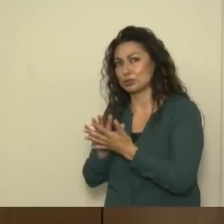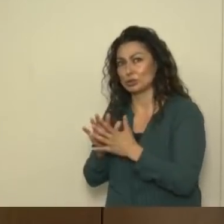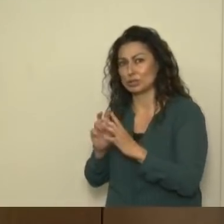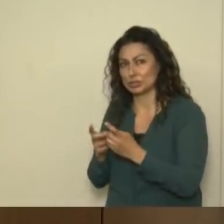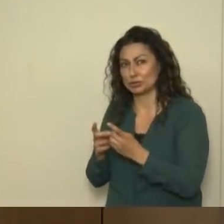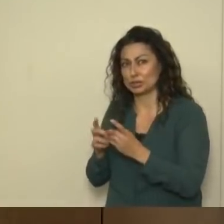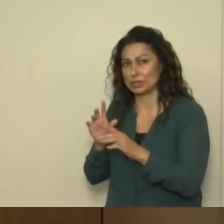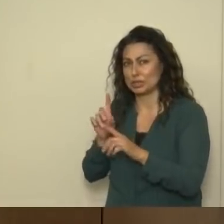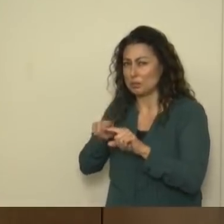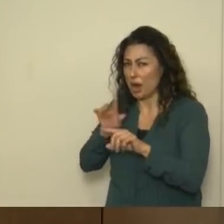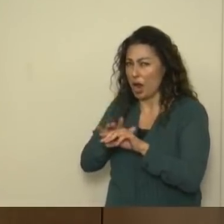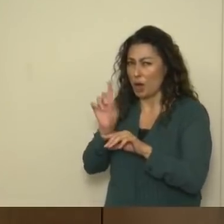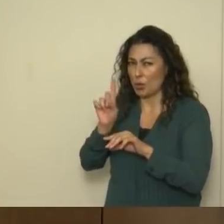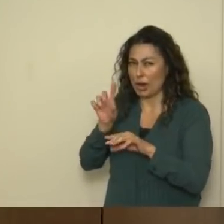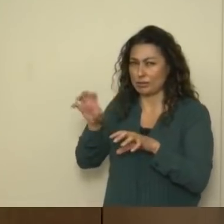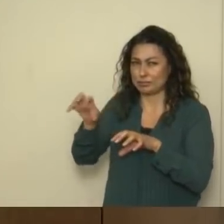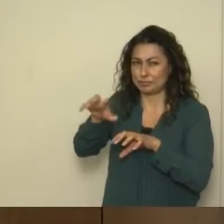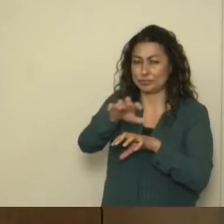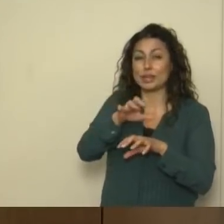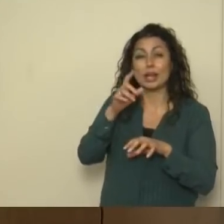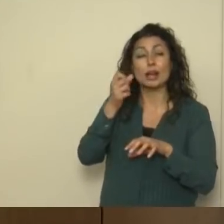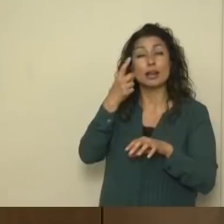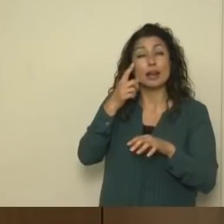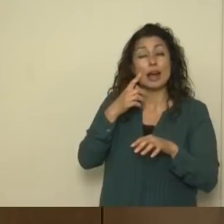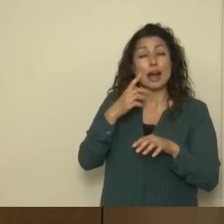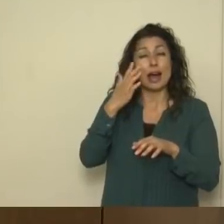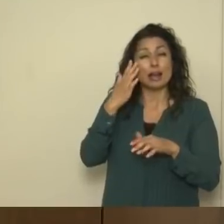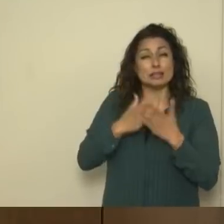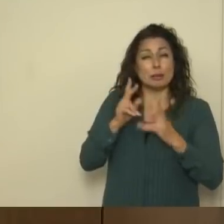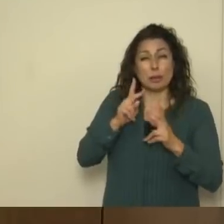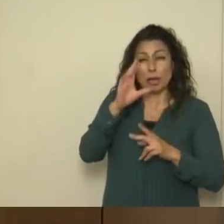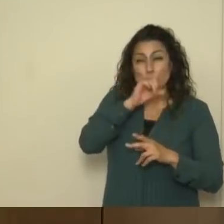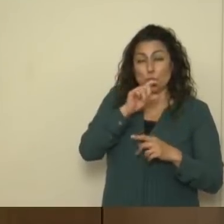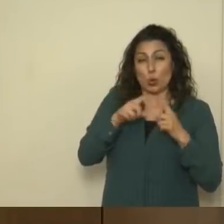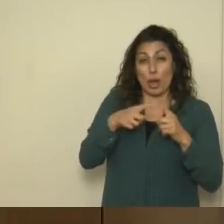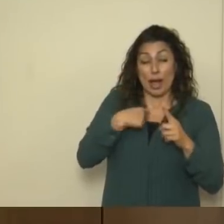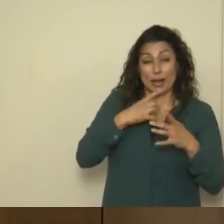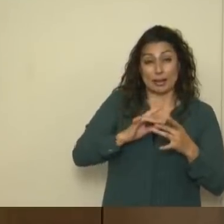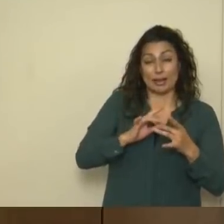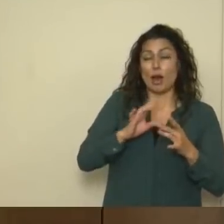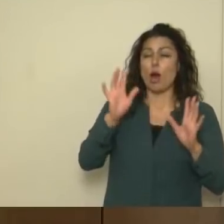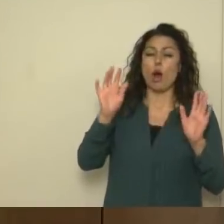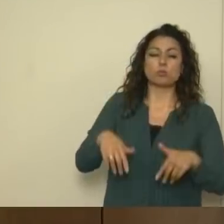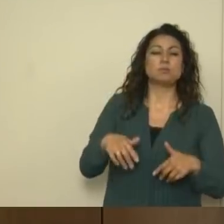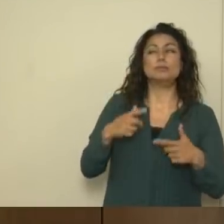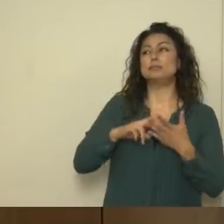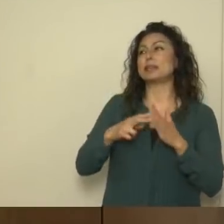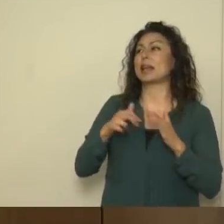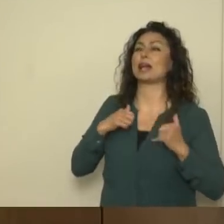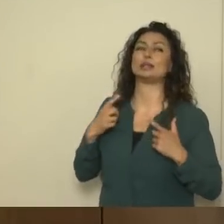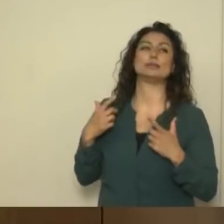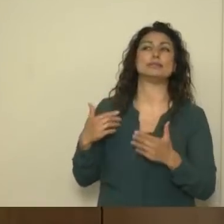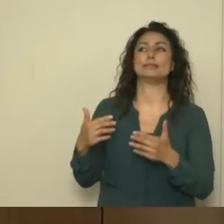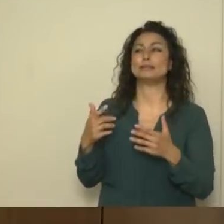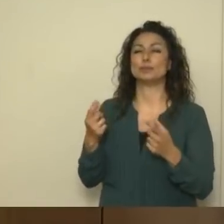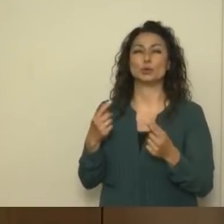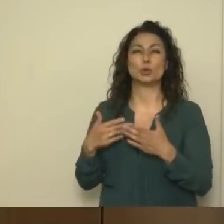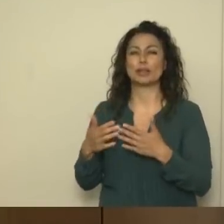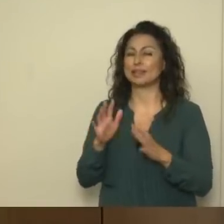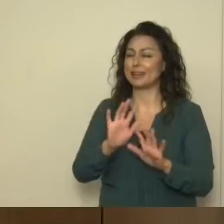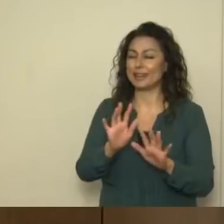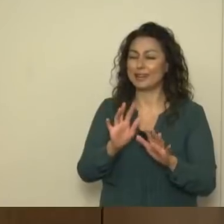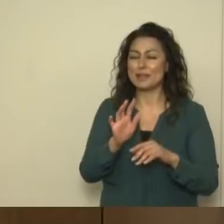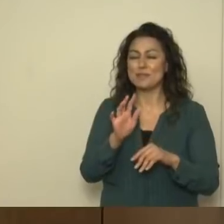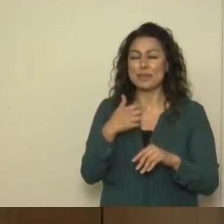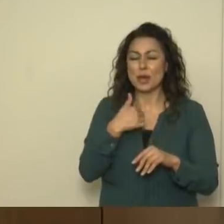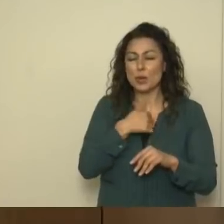districts. Now, I want to be careful because sometimes people assume that when I say that, you know, it's a done deal, they can just do it. We need to